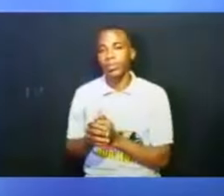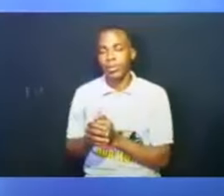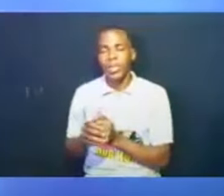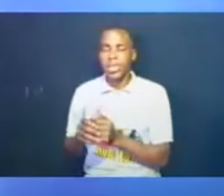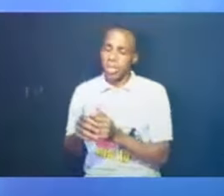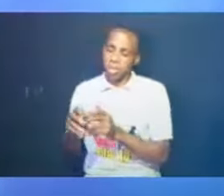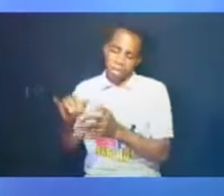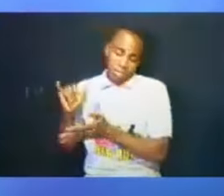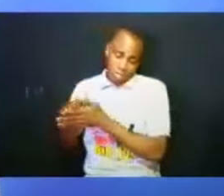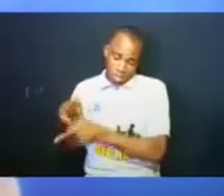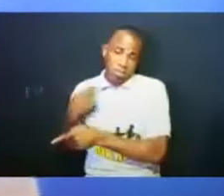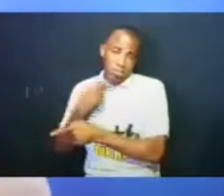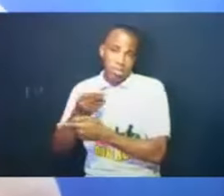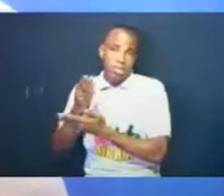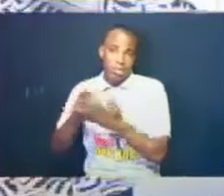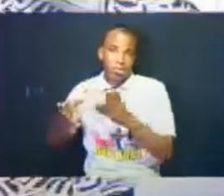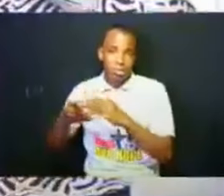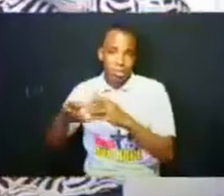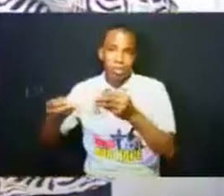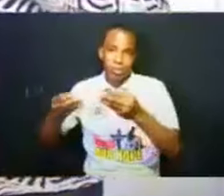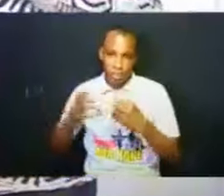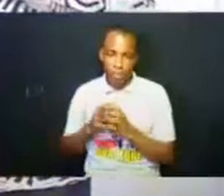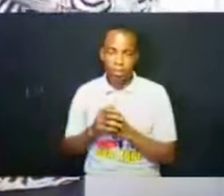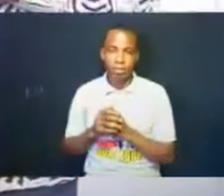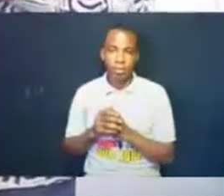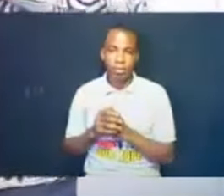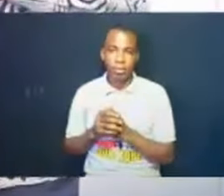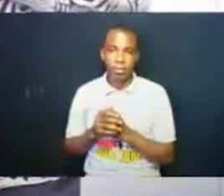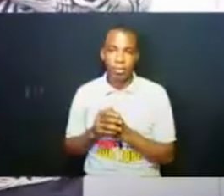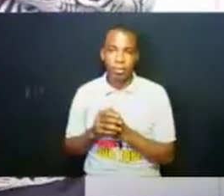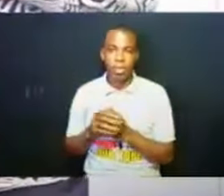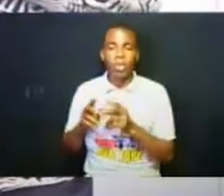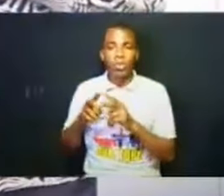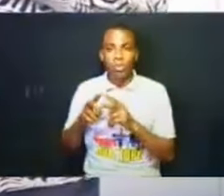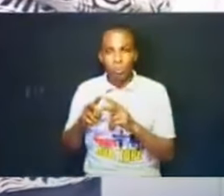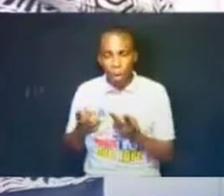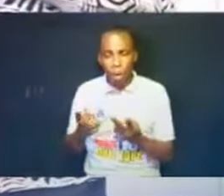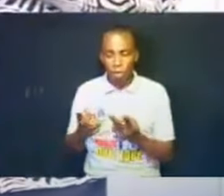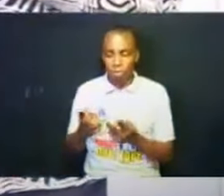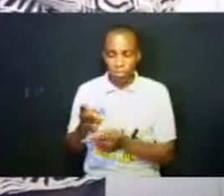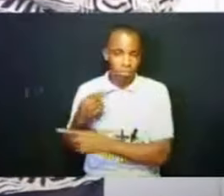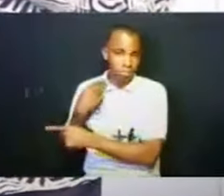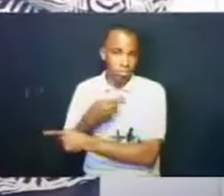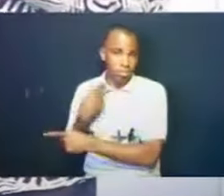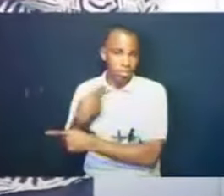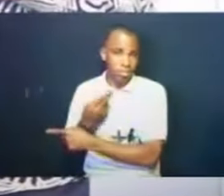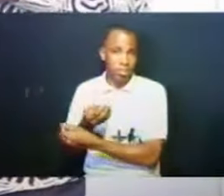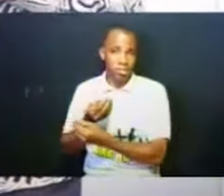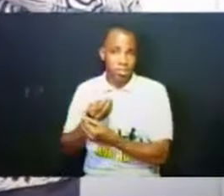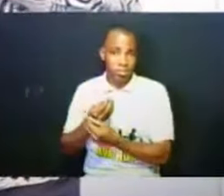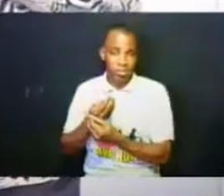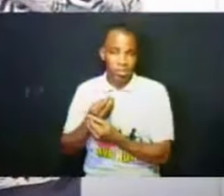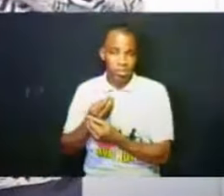told me a story. And then he felt that because of that, we needed to help a certain woman who was going to